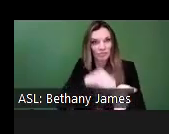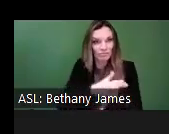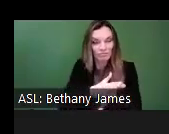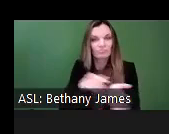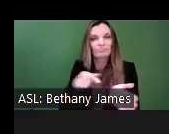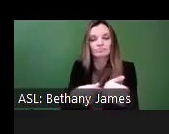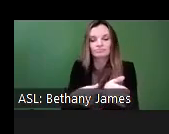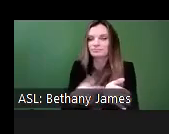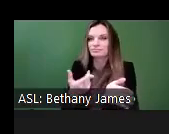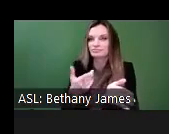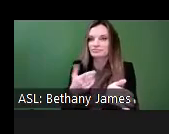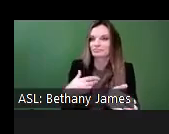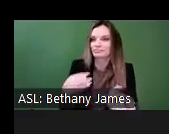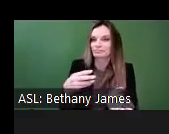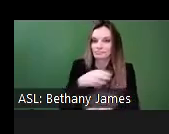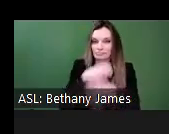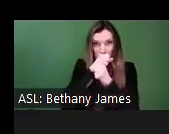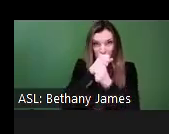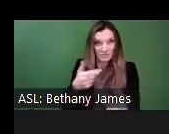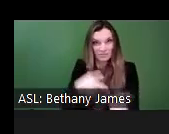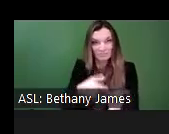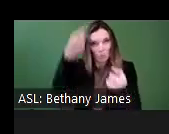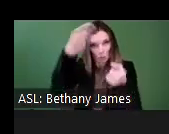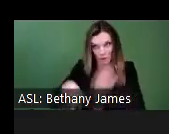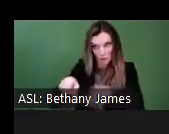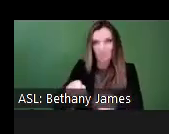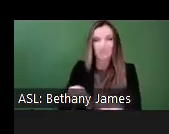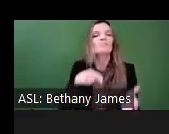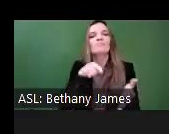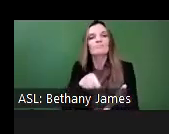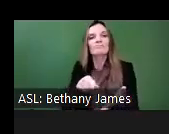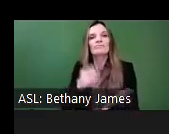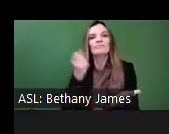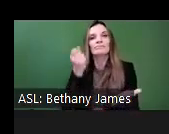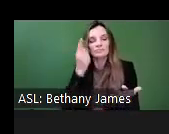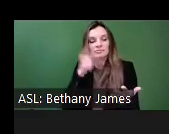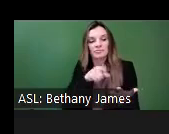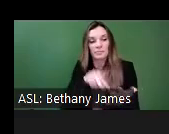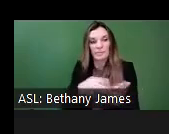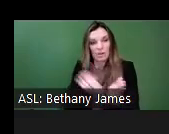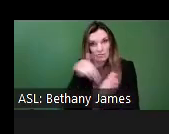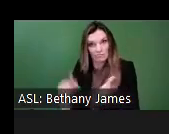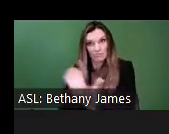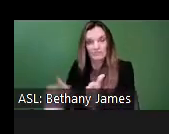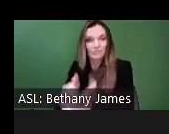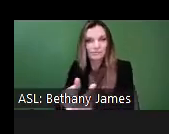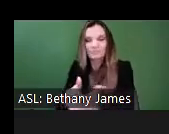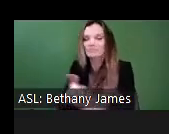of those set aside because you essentially had another one set aside. Again,